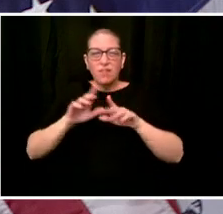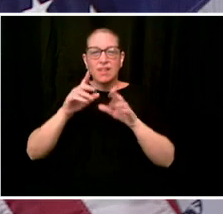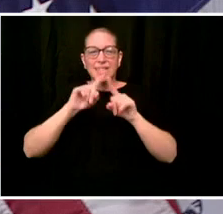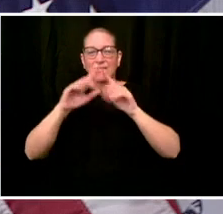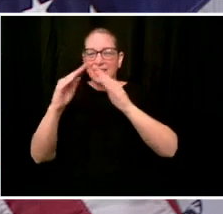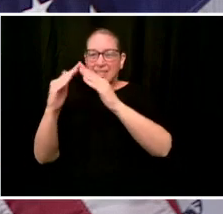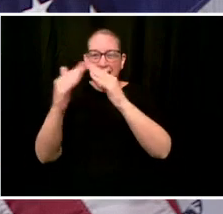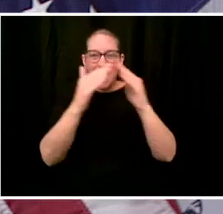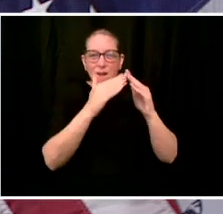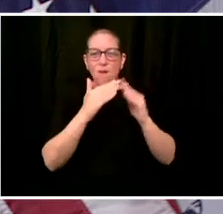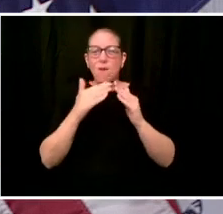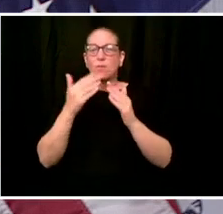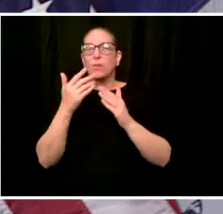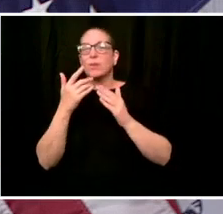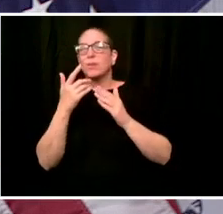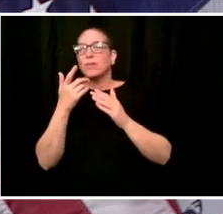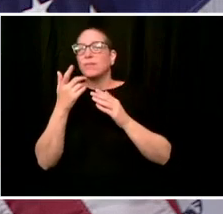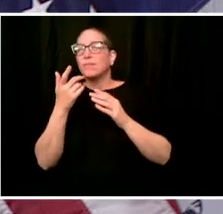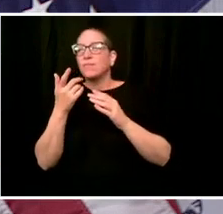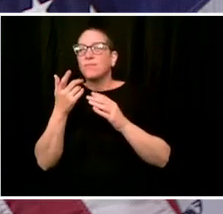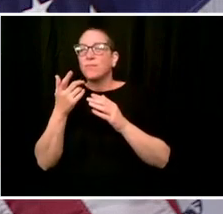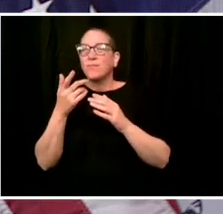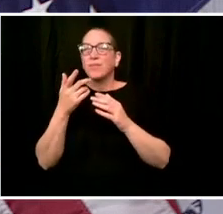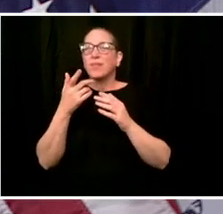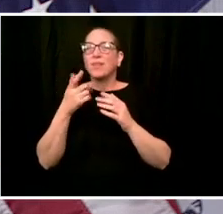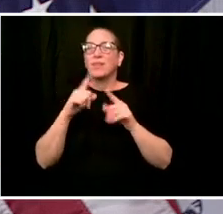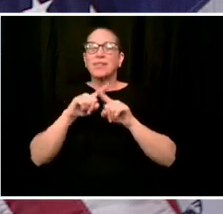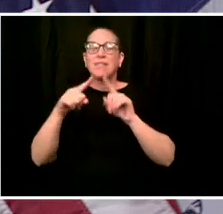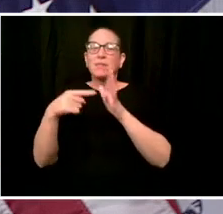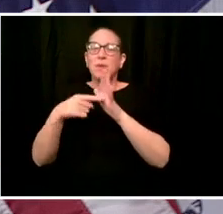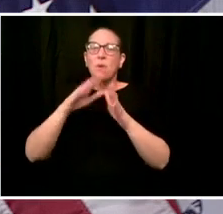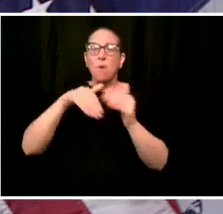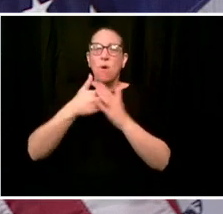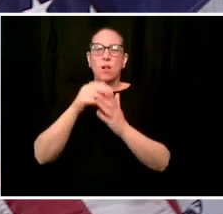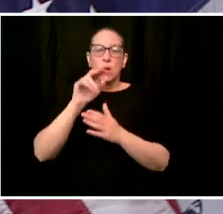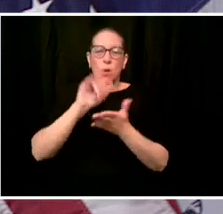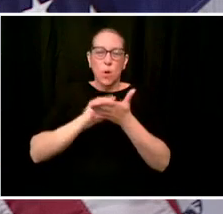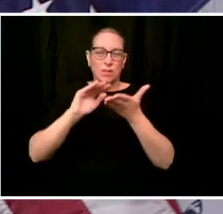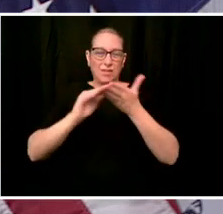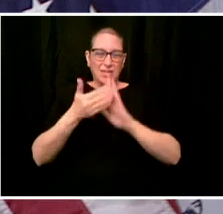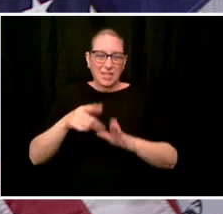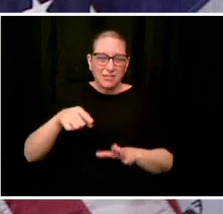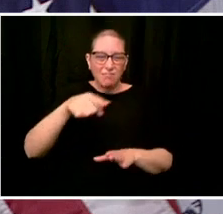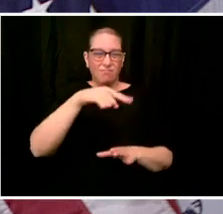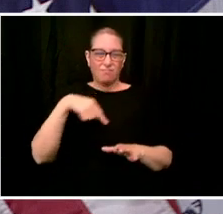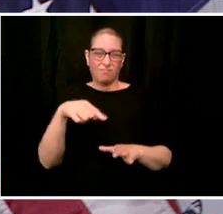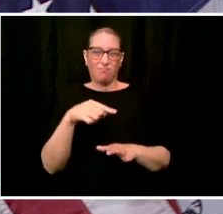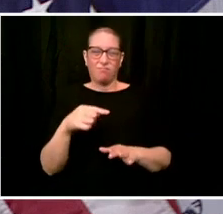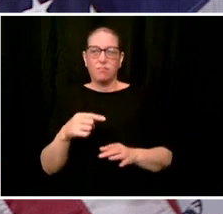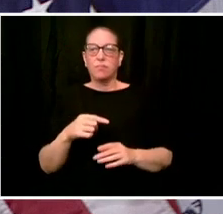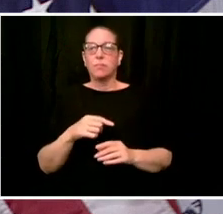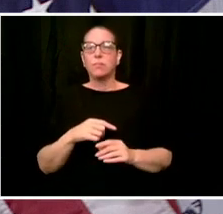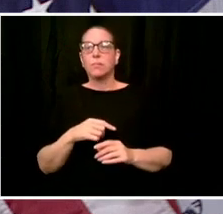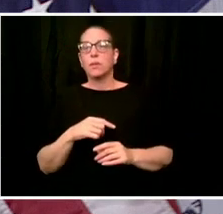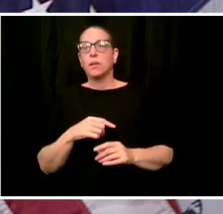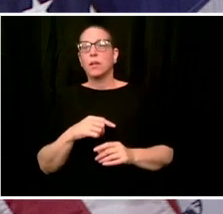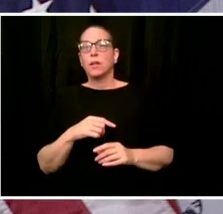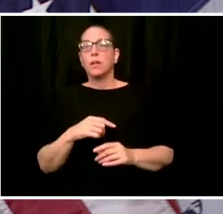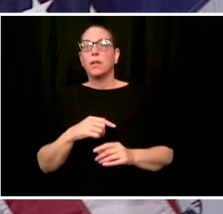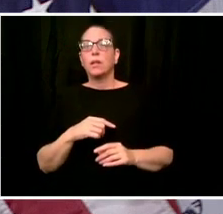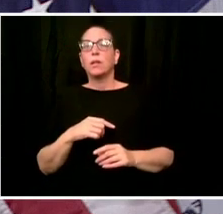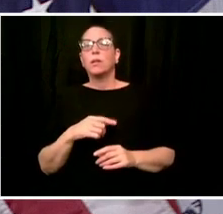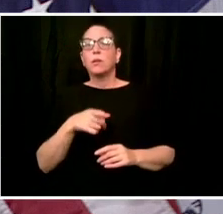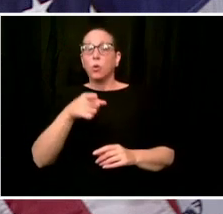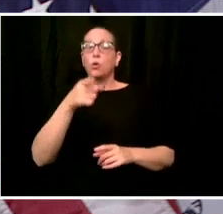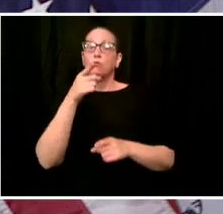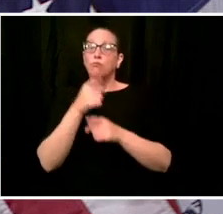think Gloria, in much of the country that has not been done. And I think it is so important to the point you make about really understanding what